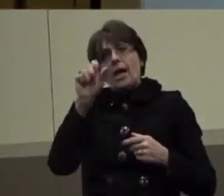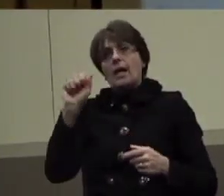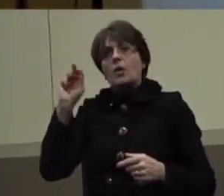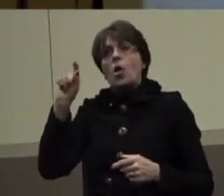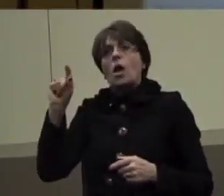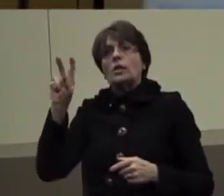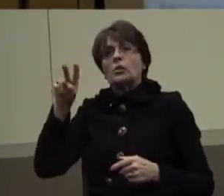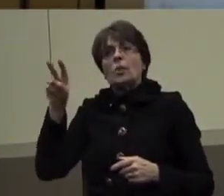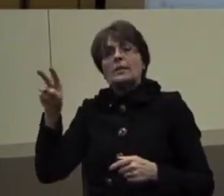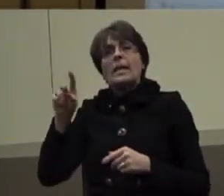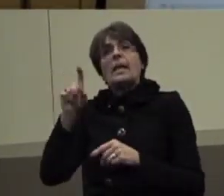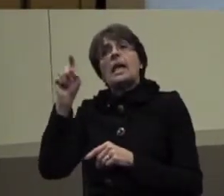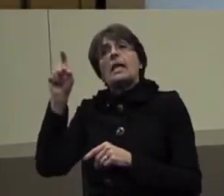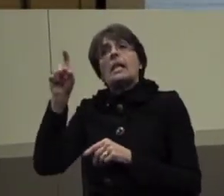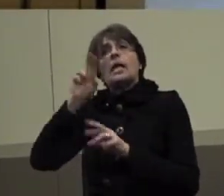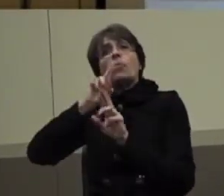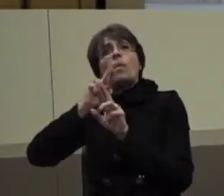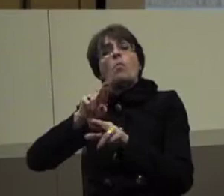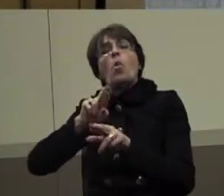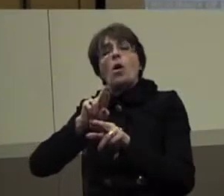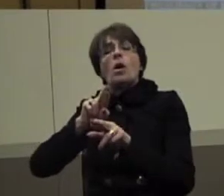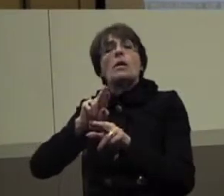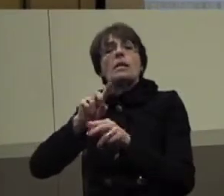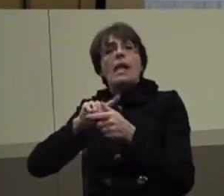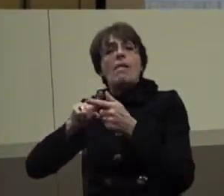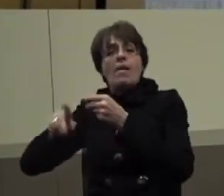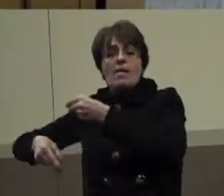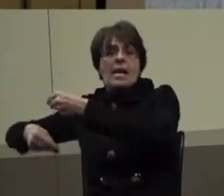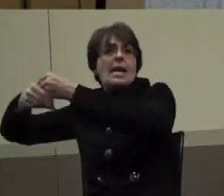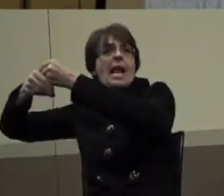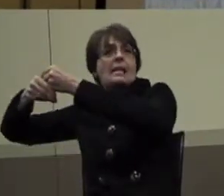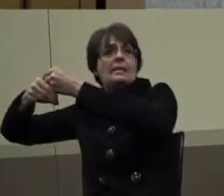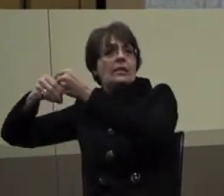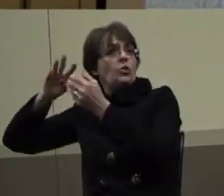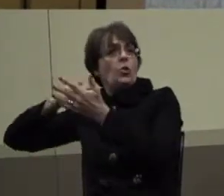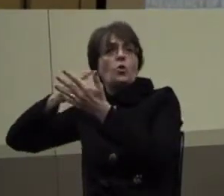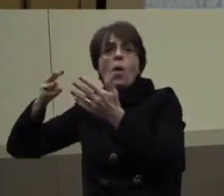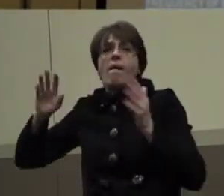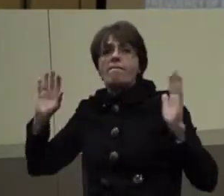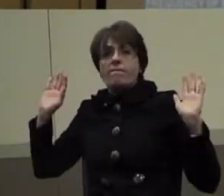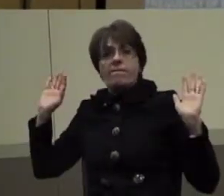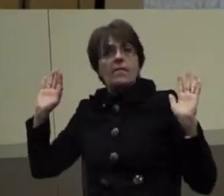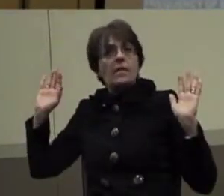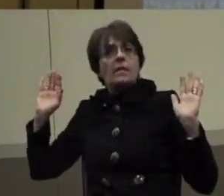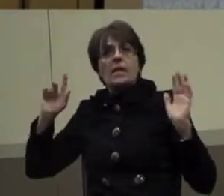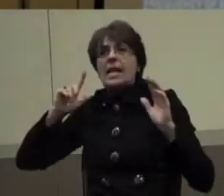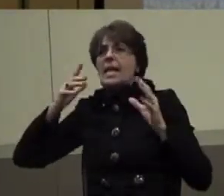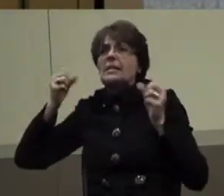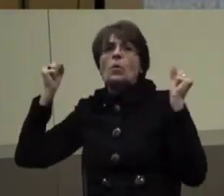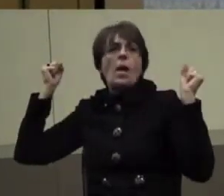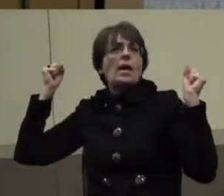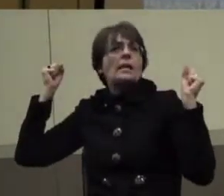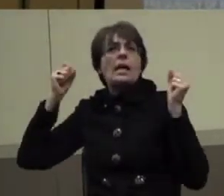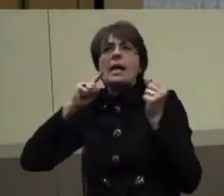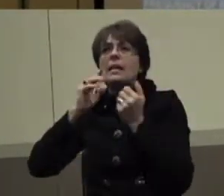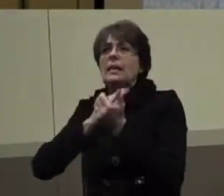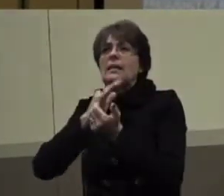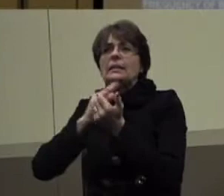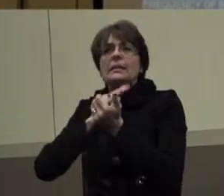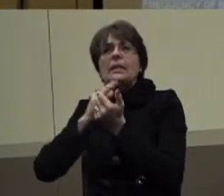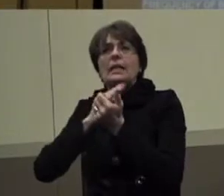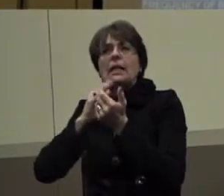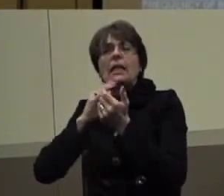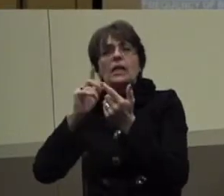report, and now that information is added to this graph. So it's very quick, very easy, pretty easy to talk